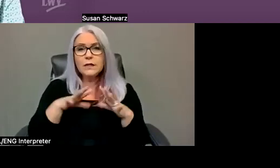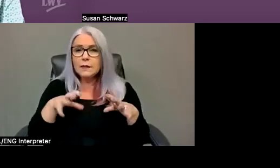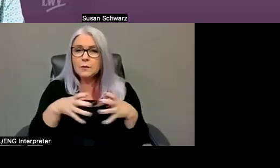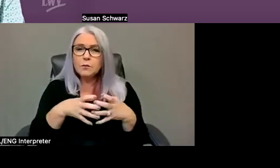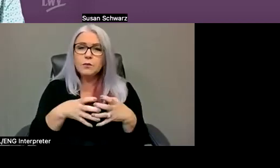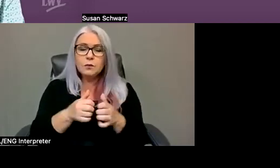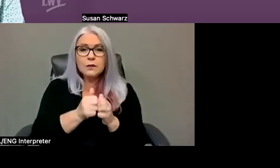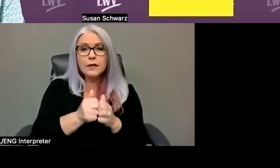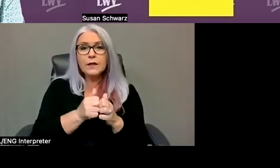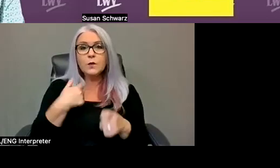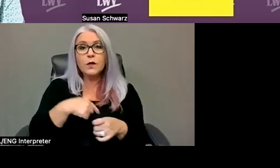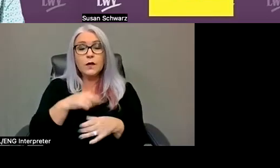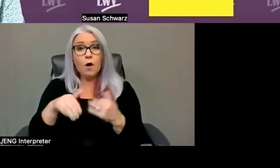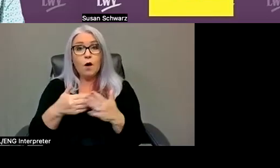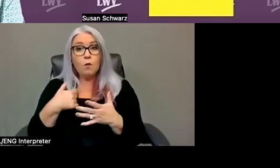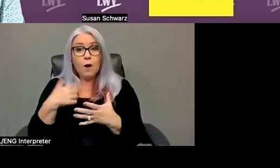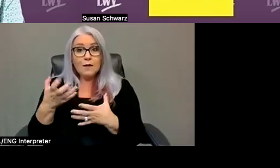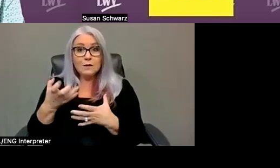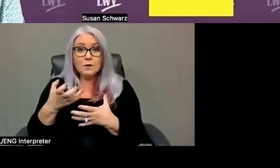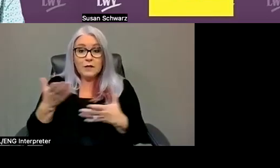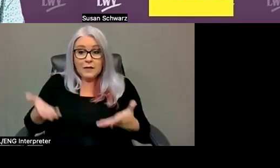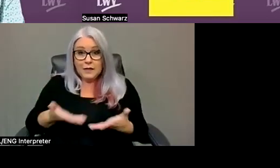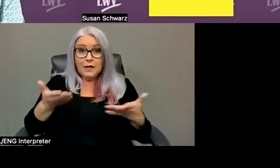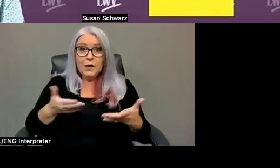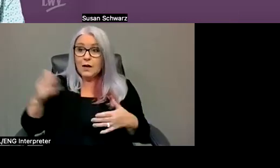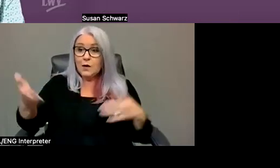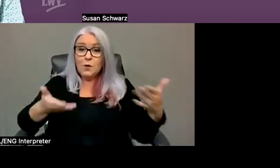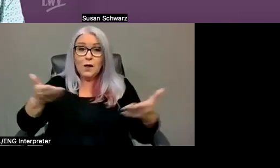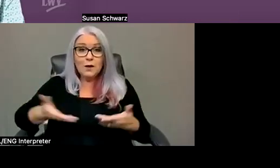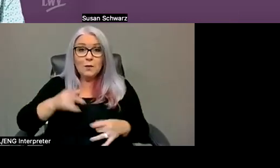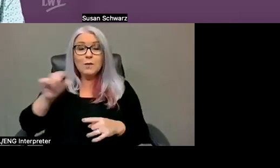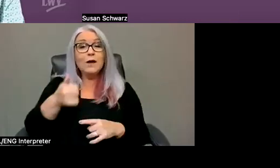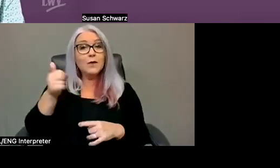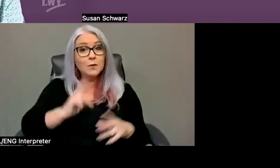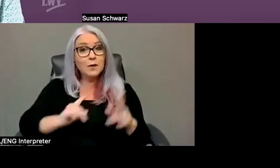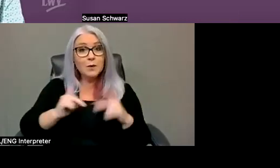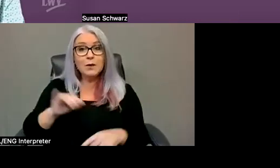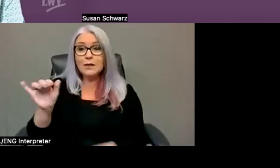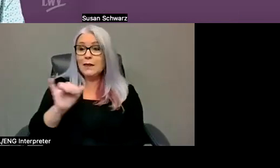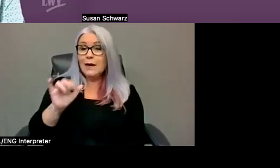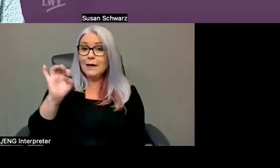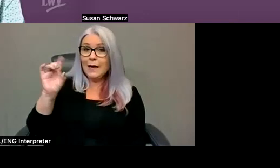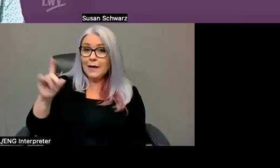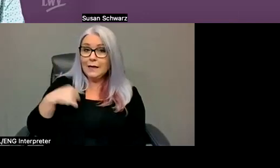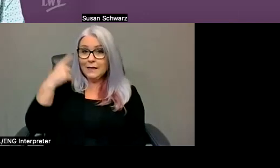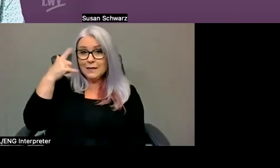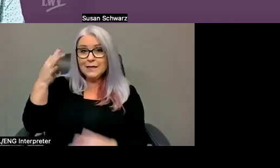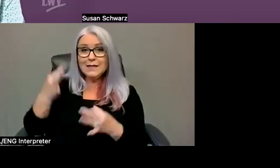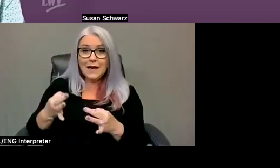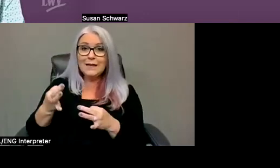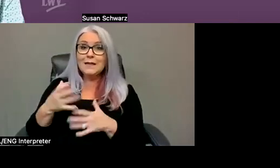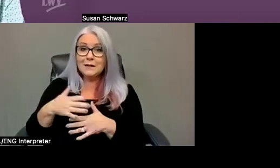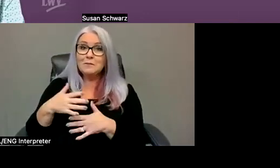want to be here and welcome other people to be here as well. Like Ed, he's made his decision to live here. I've